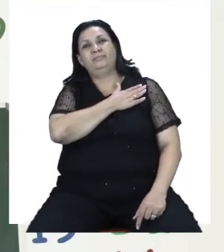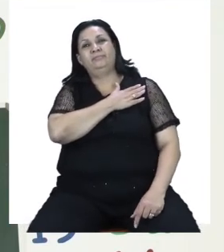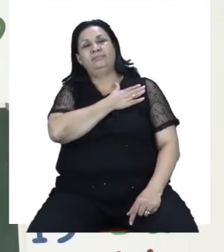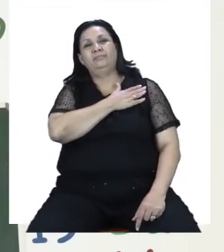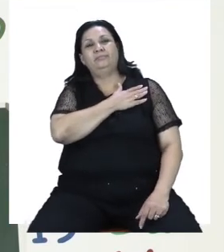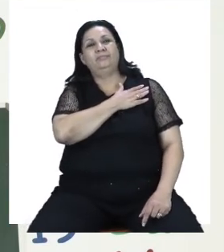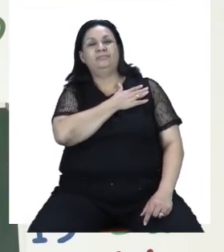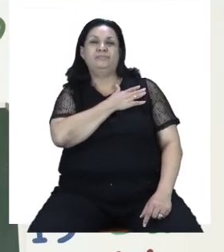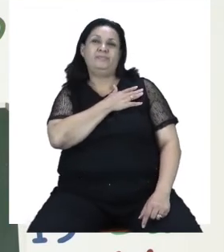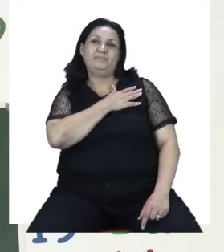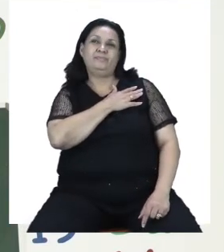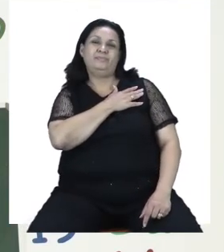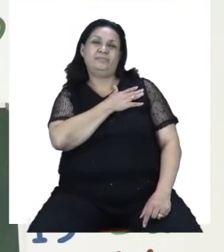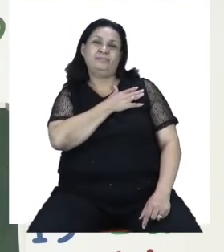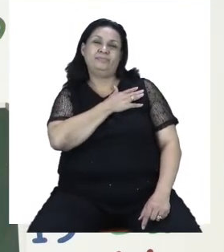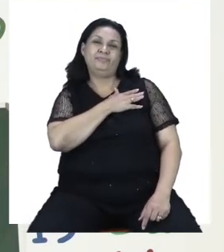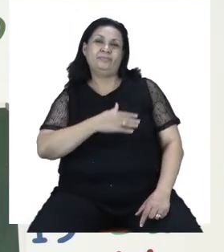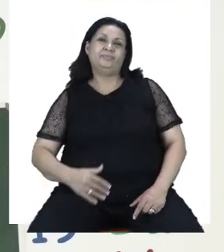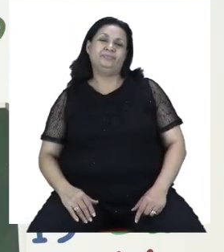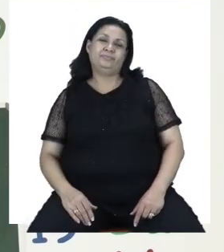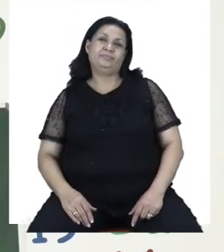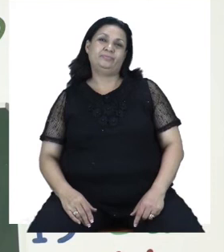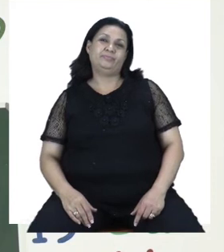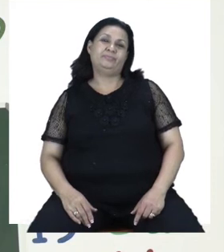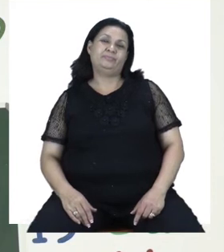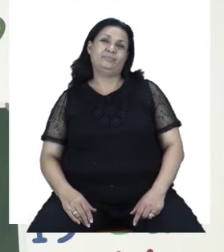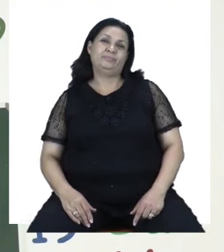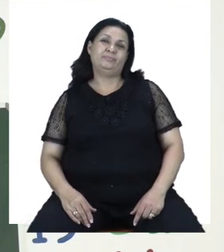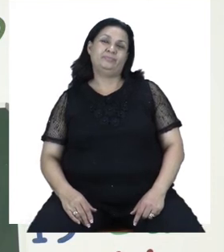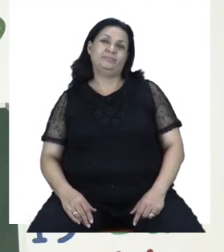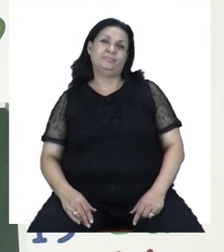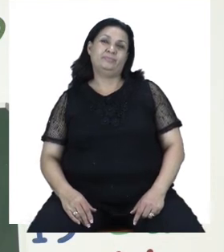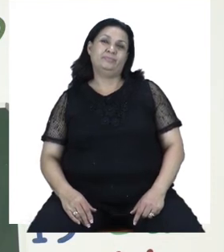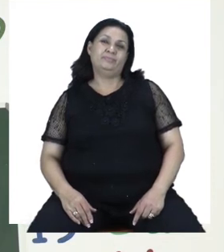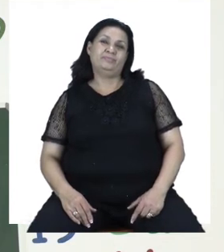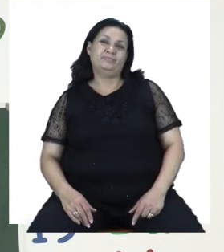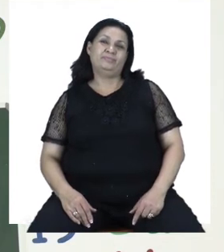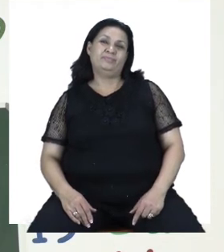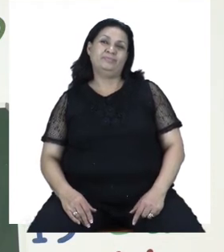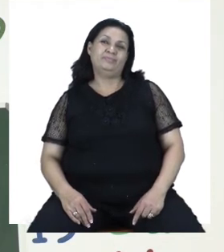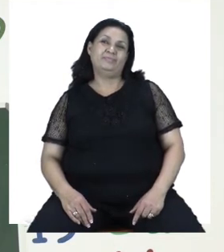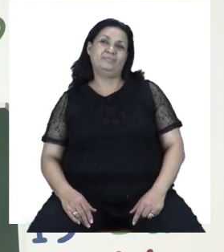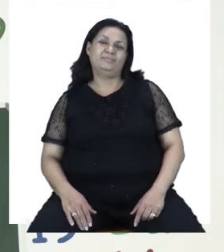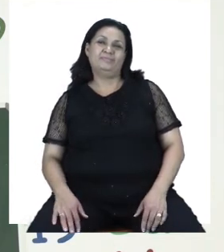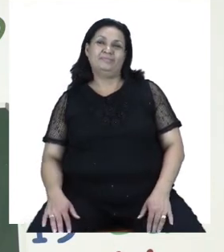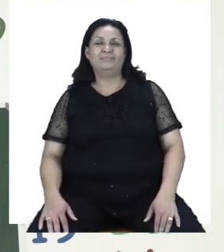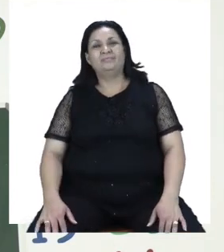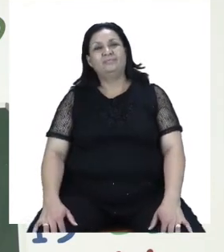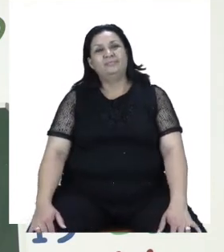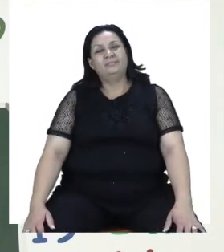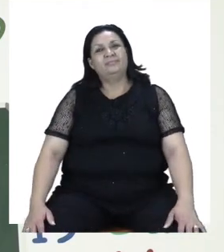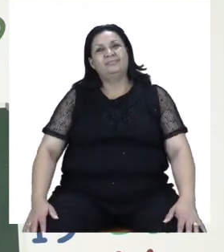doop, doop. Yes! So your shoulder, left shoulder with your right